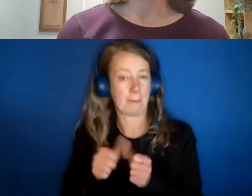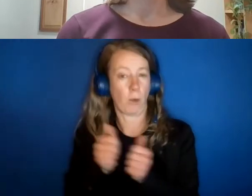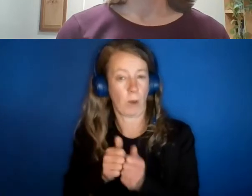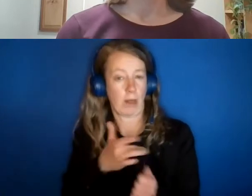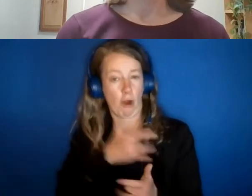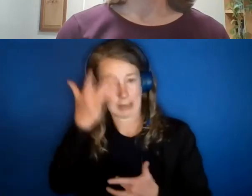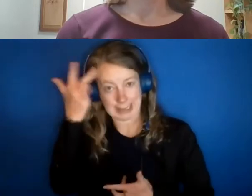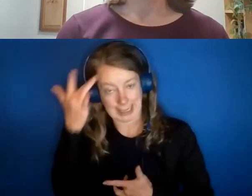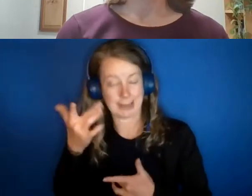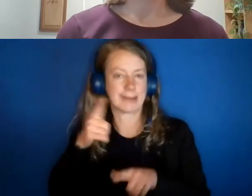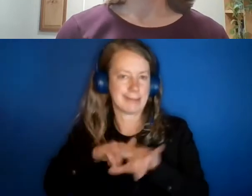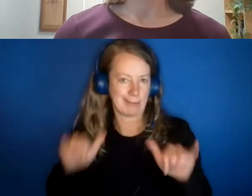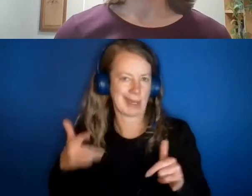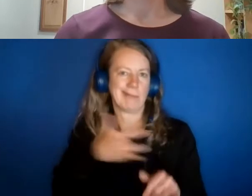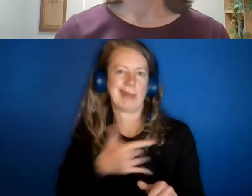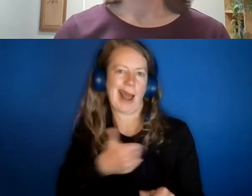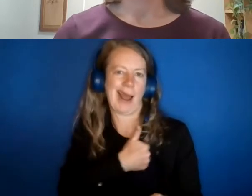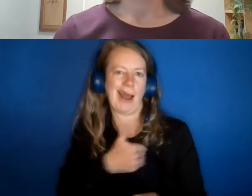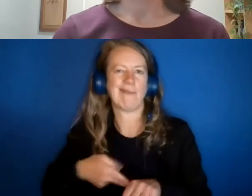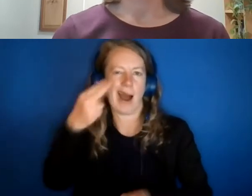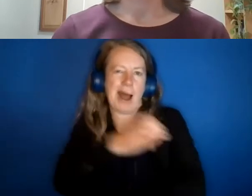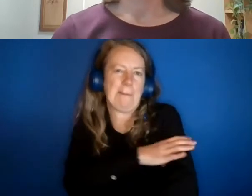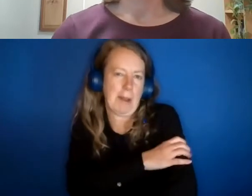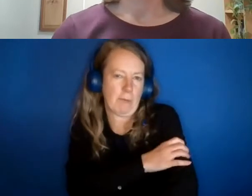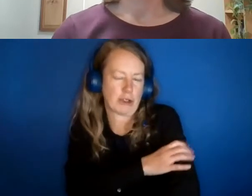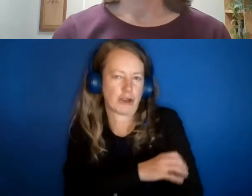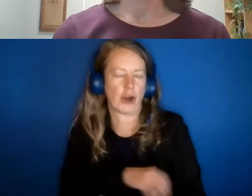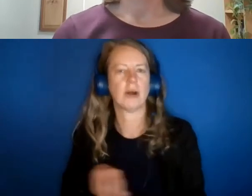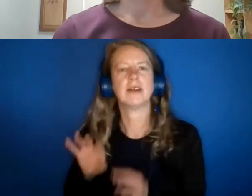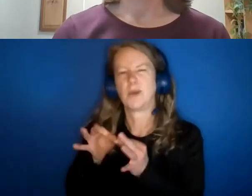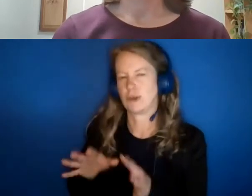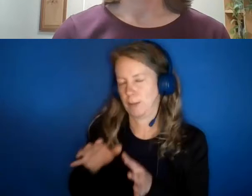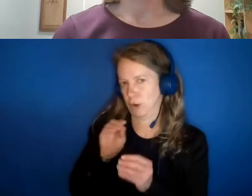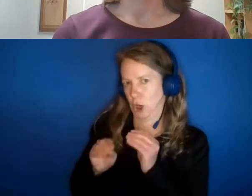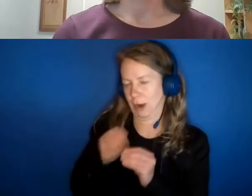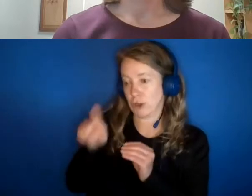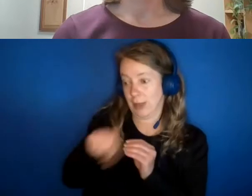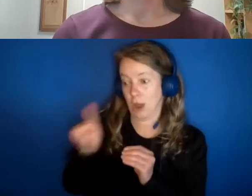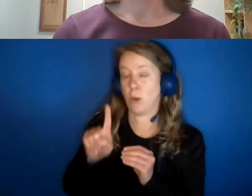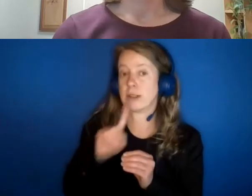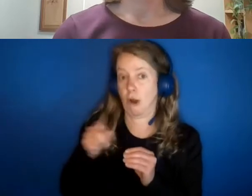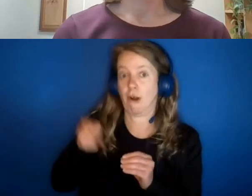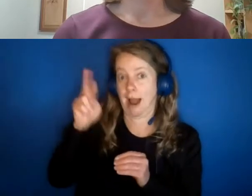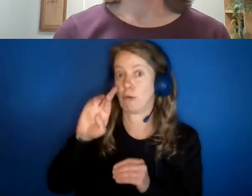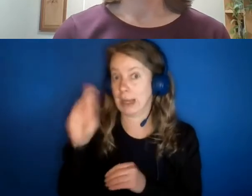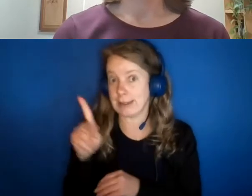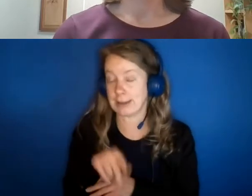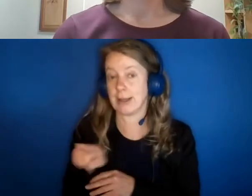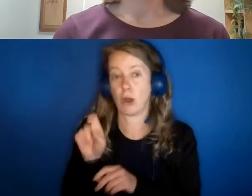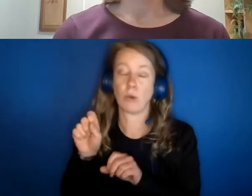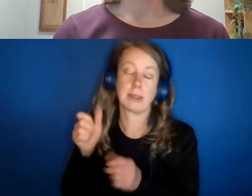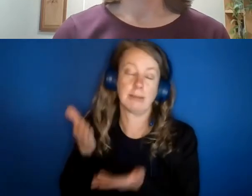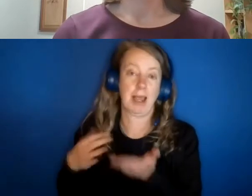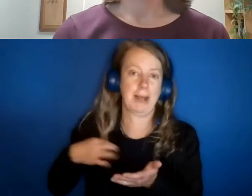pressure. So those are the folks that we tend to think of, and there's other illnesses as well. So your doctor can let you know if